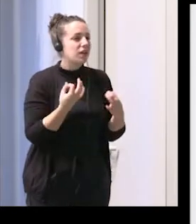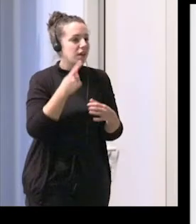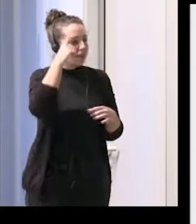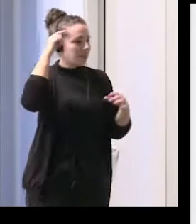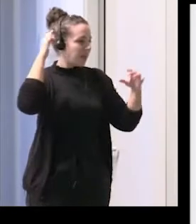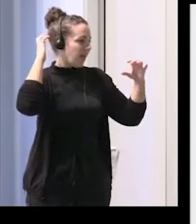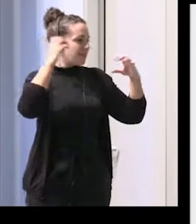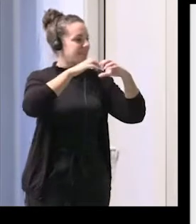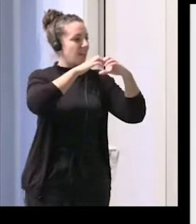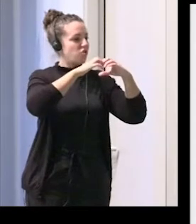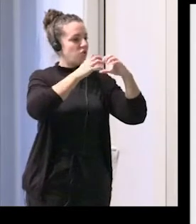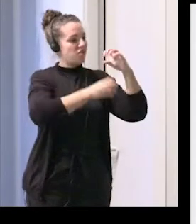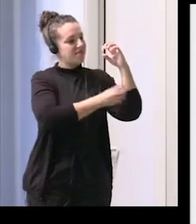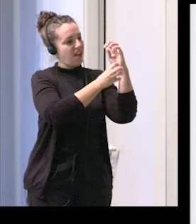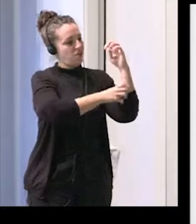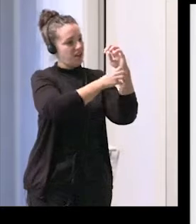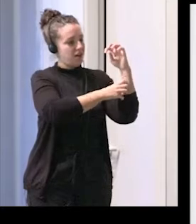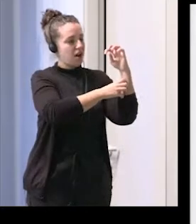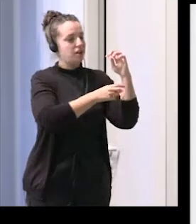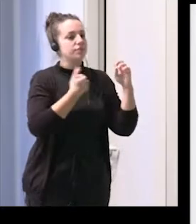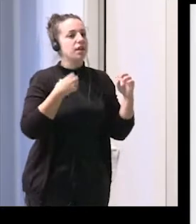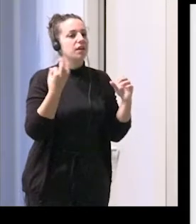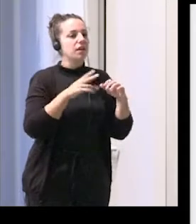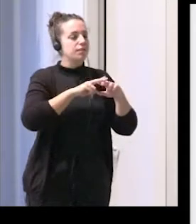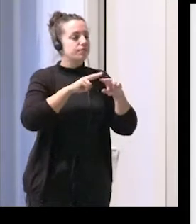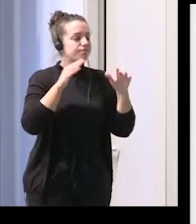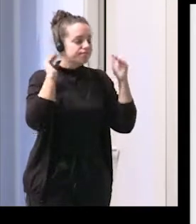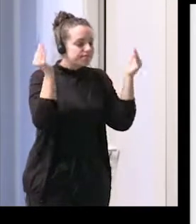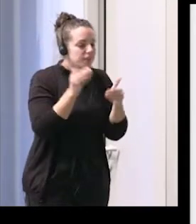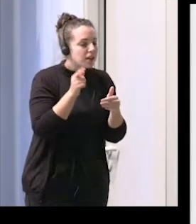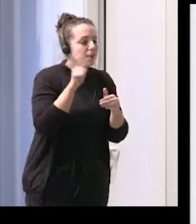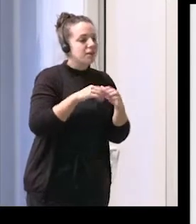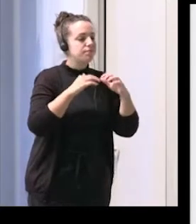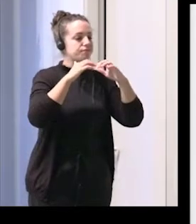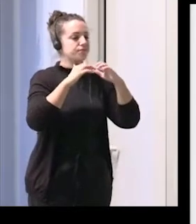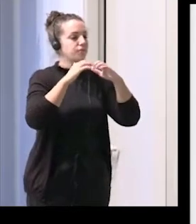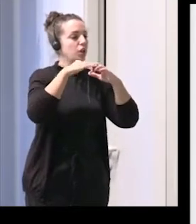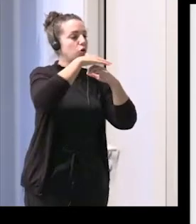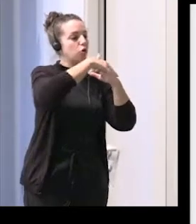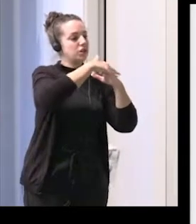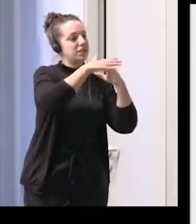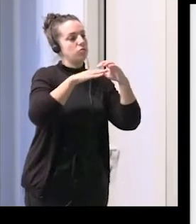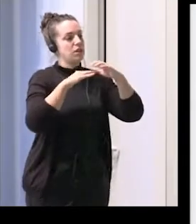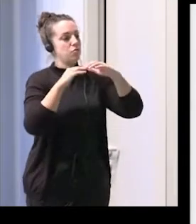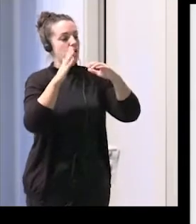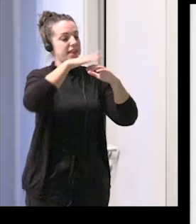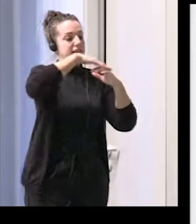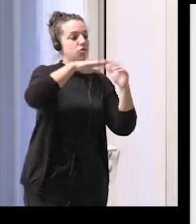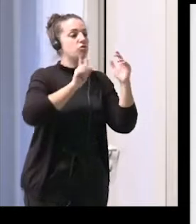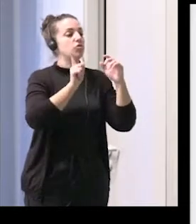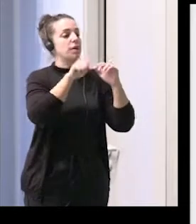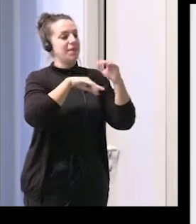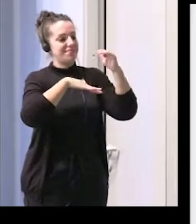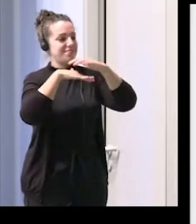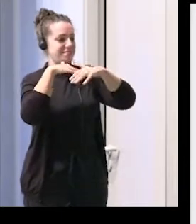in the left and right auditory cortex. How do we measure that? Well, we put